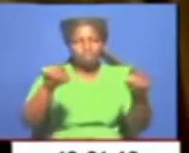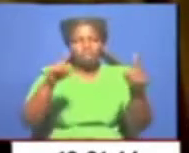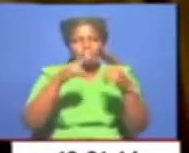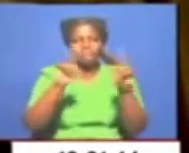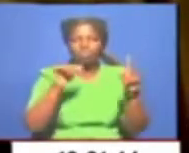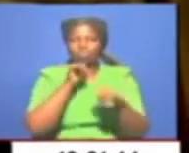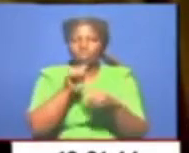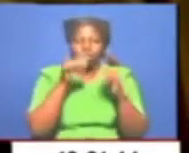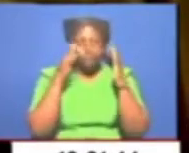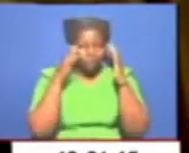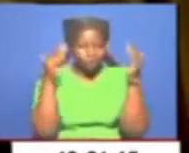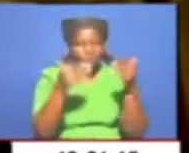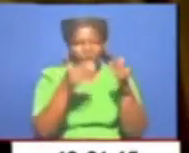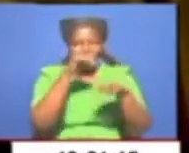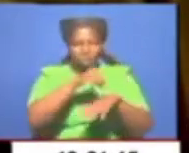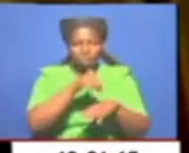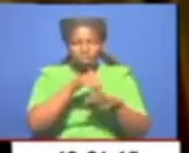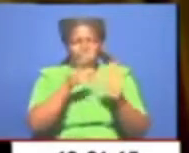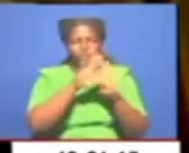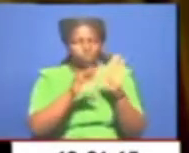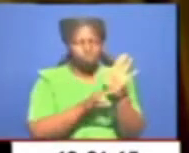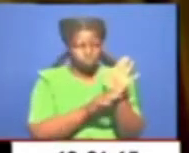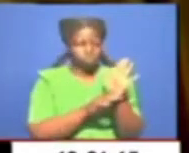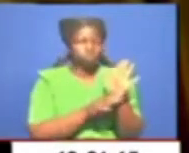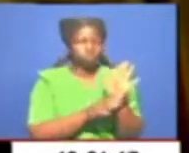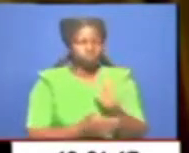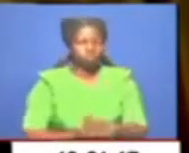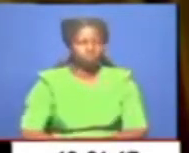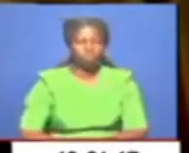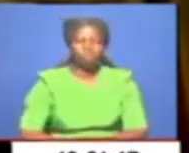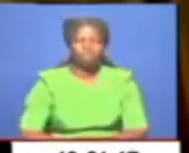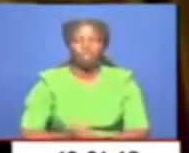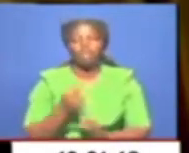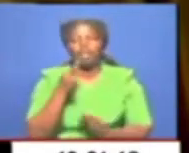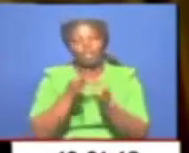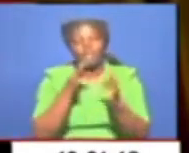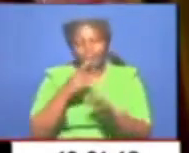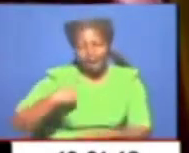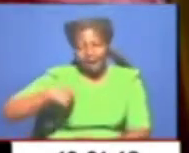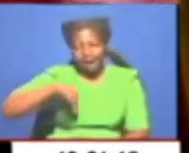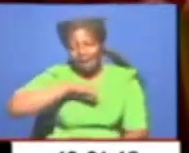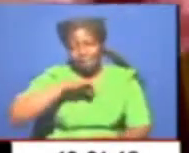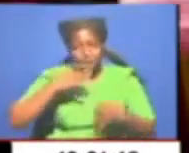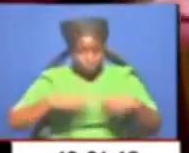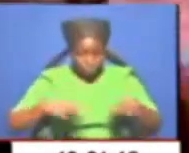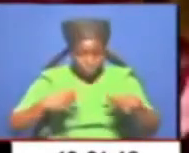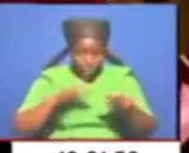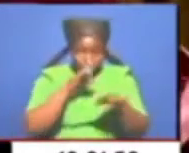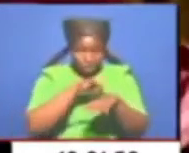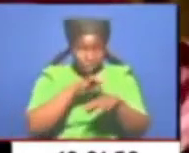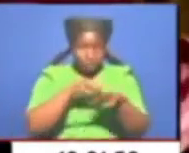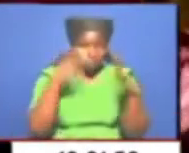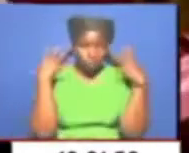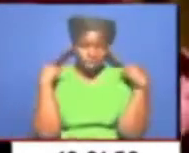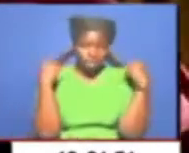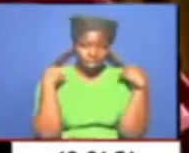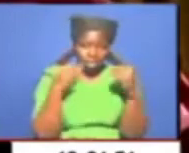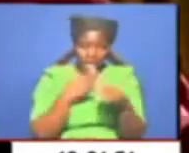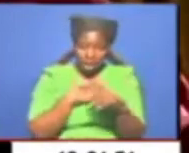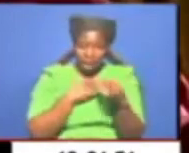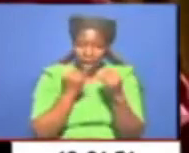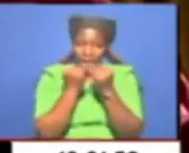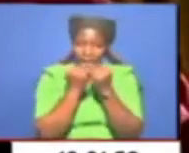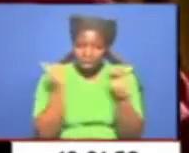the letter and spirit of the Constitution. If we, the people, in the exercise of our sovereignty,